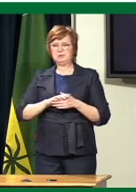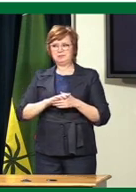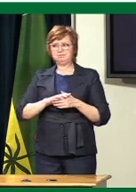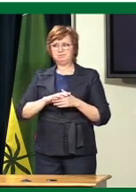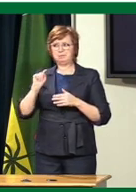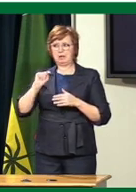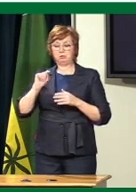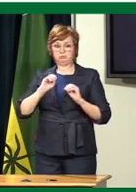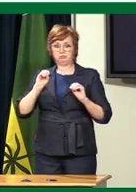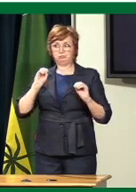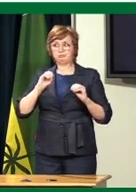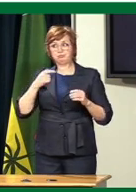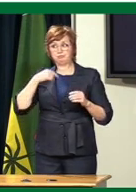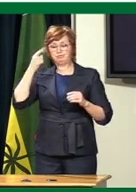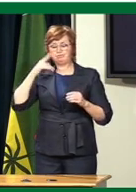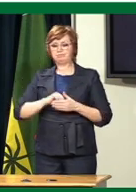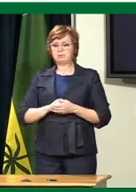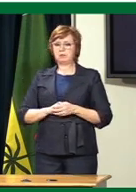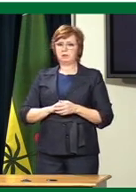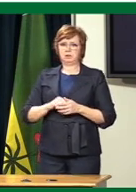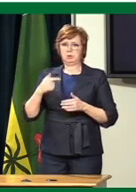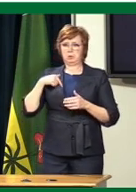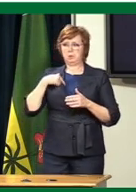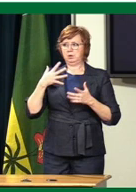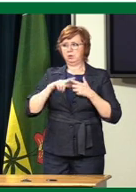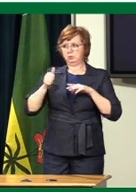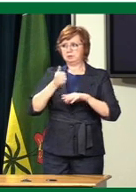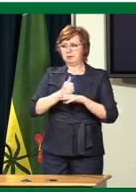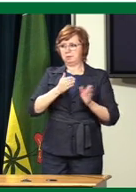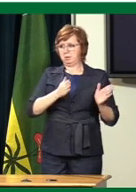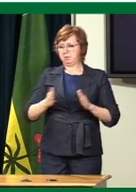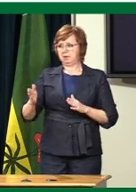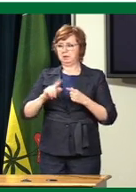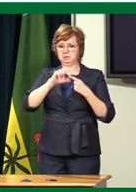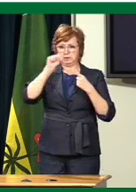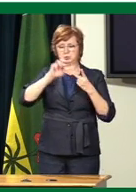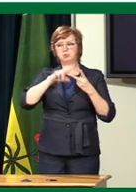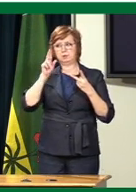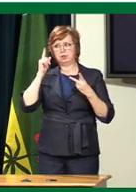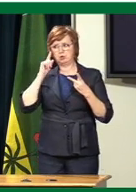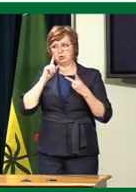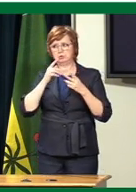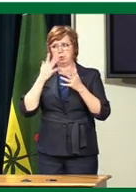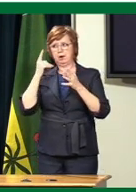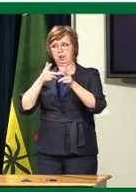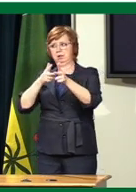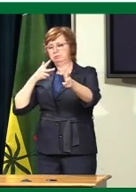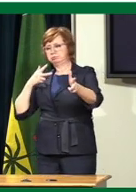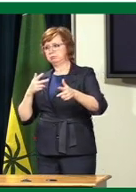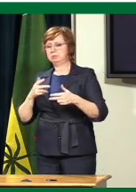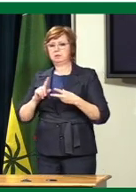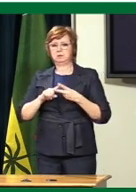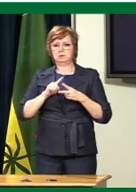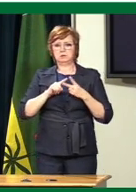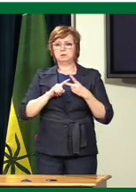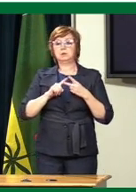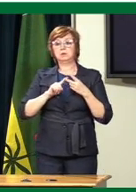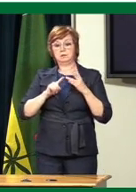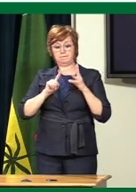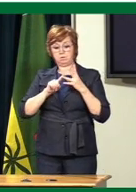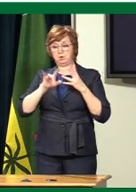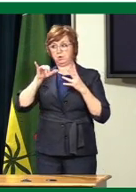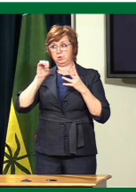are working on a strategy on all of on both Saskatoon and Regina in particular, where we're hearing that. But as you know, we do have drive-through testing available in Yorkton, and we're